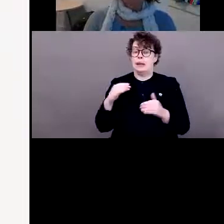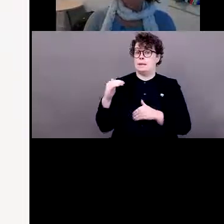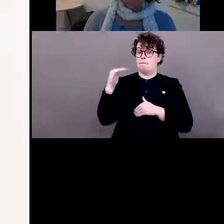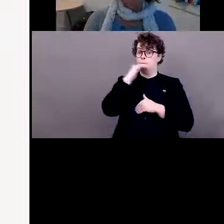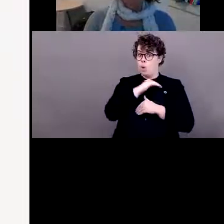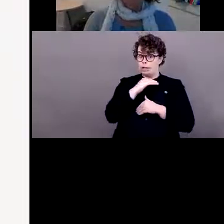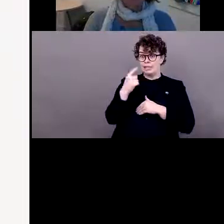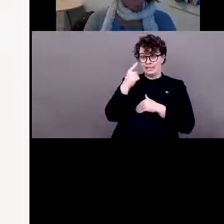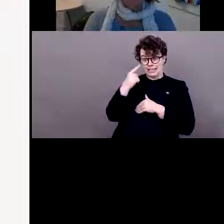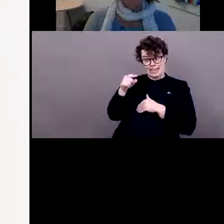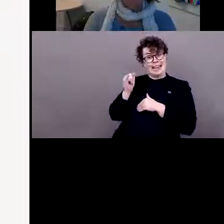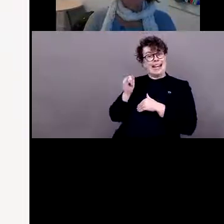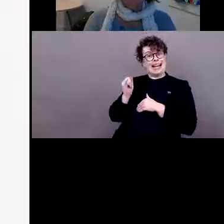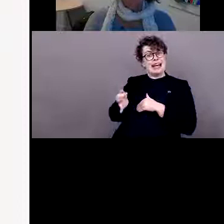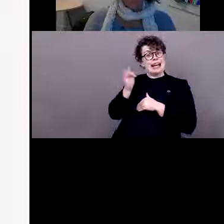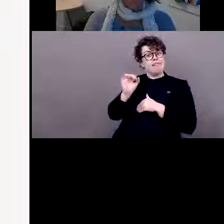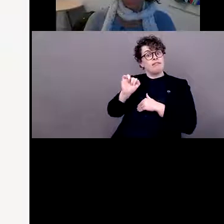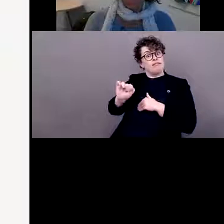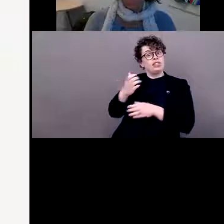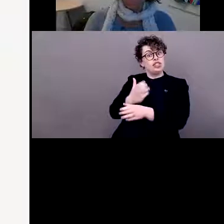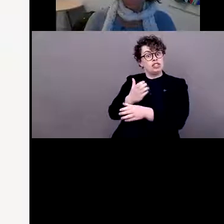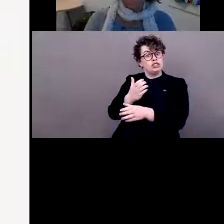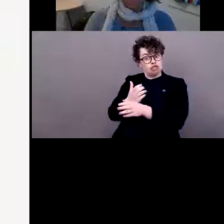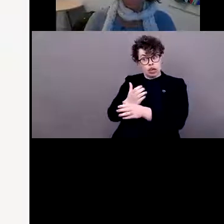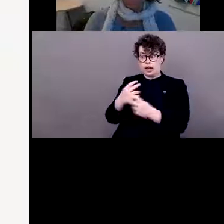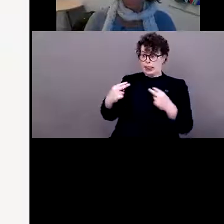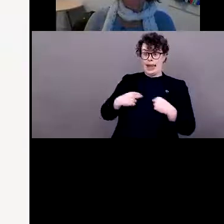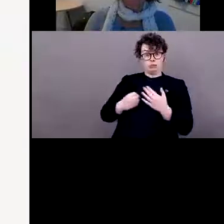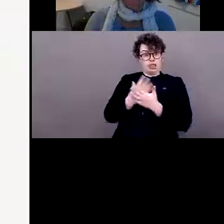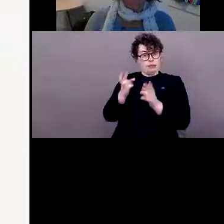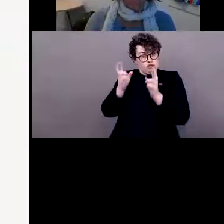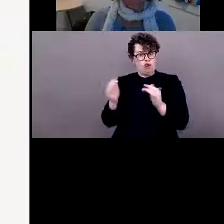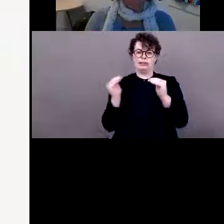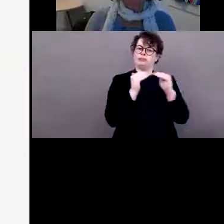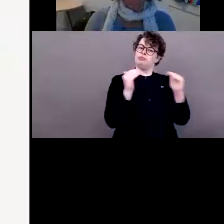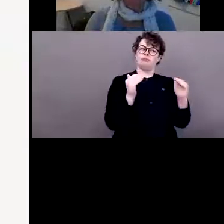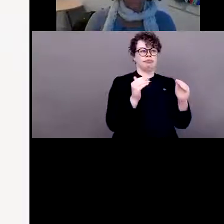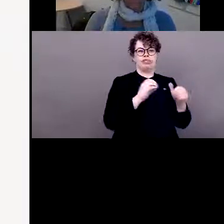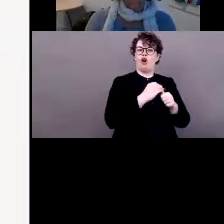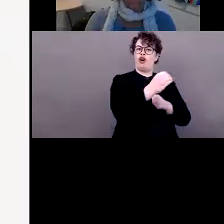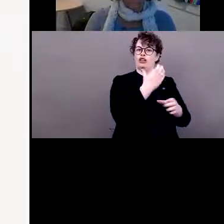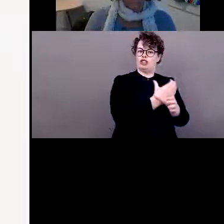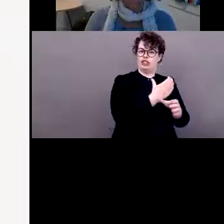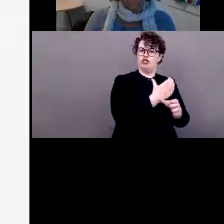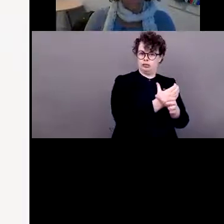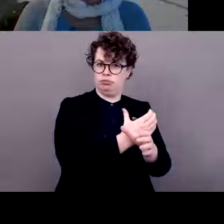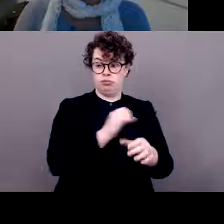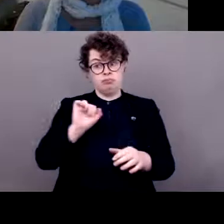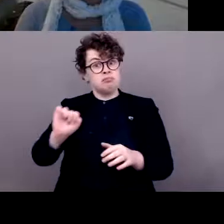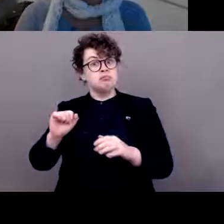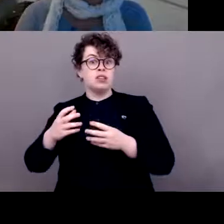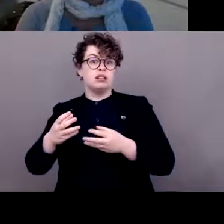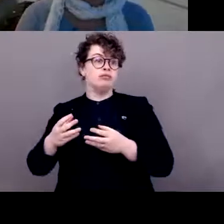children are developing language at the time they should be expected to. So is their level of language, their proficiency in